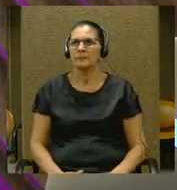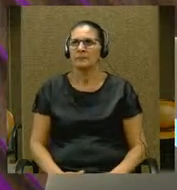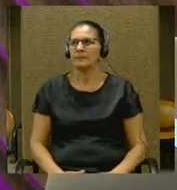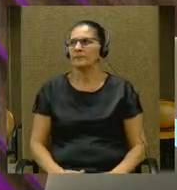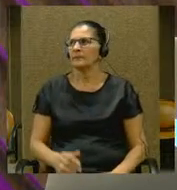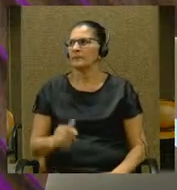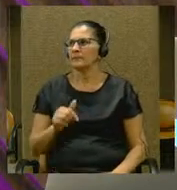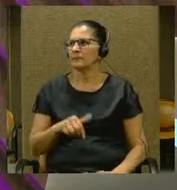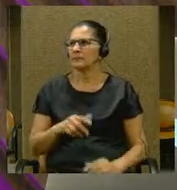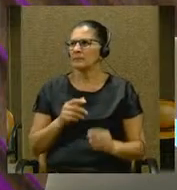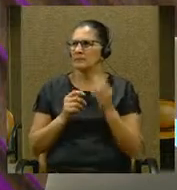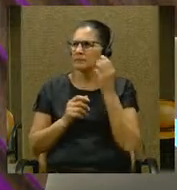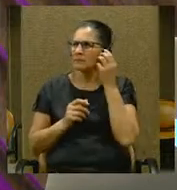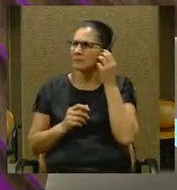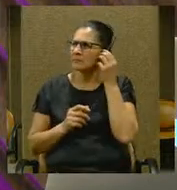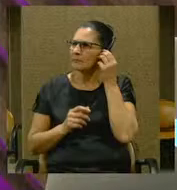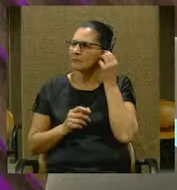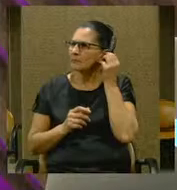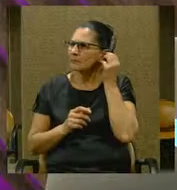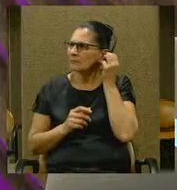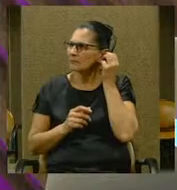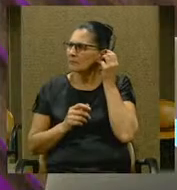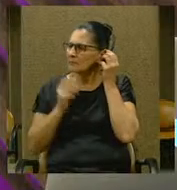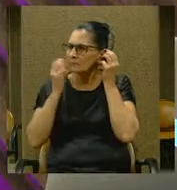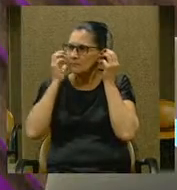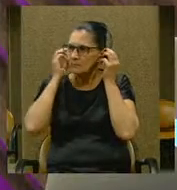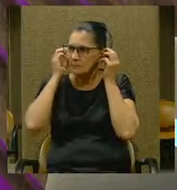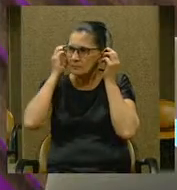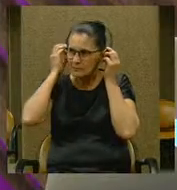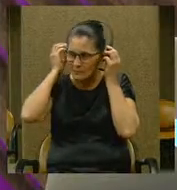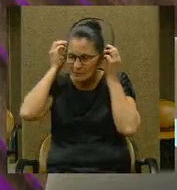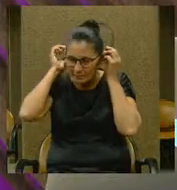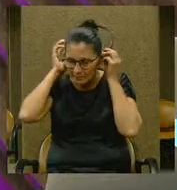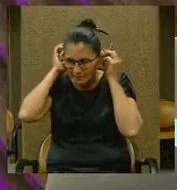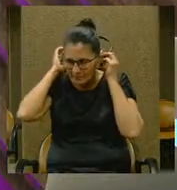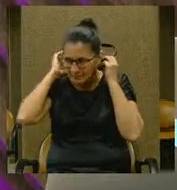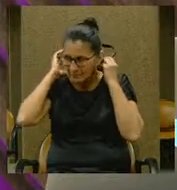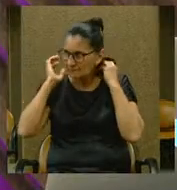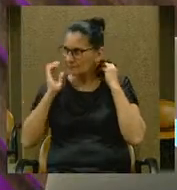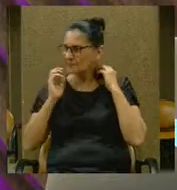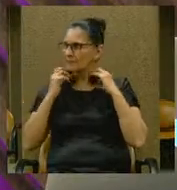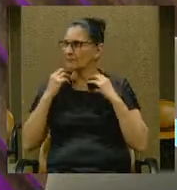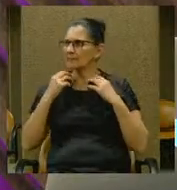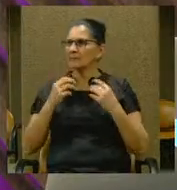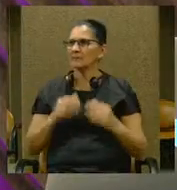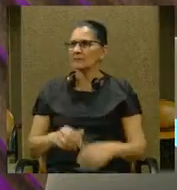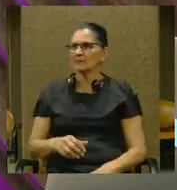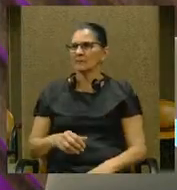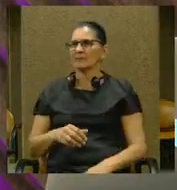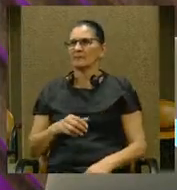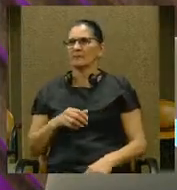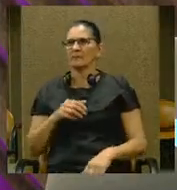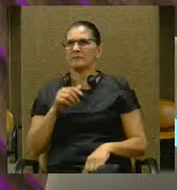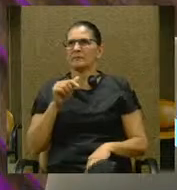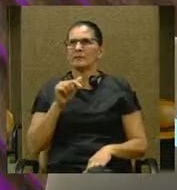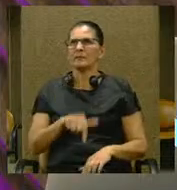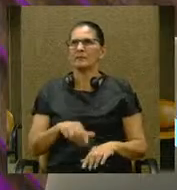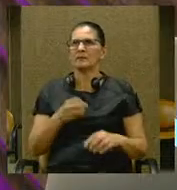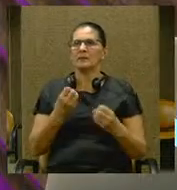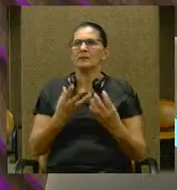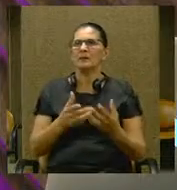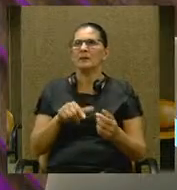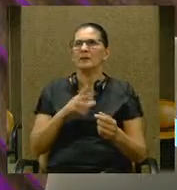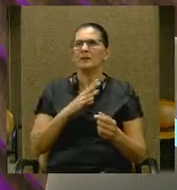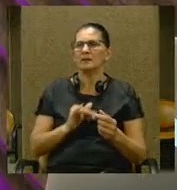Yo te aviso sobre todo porque quizás haya gente que está escuchando el video en sí y no se enteró que hay una